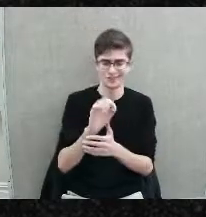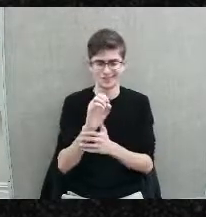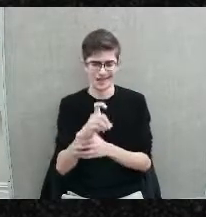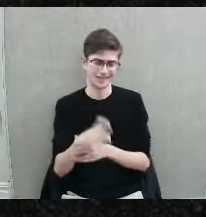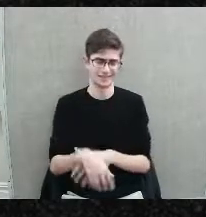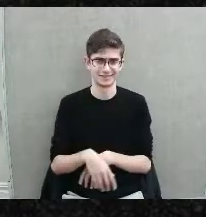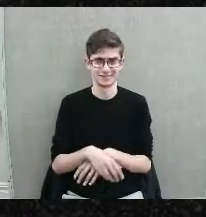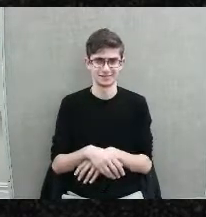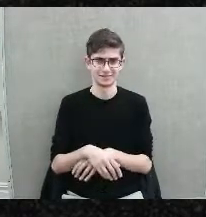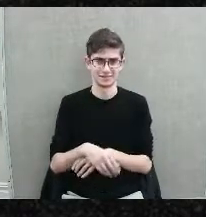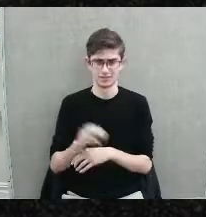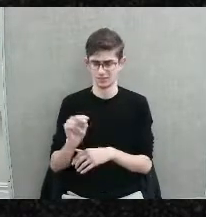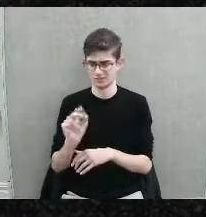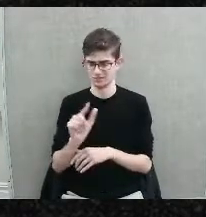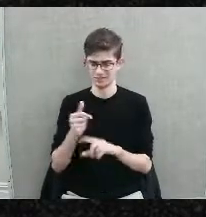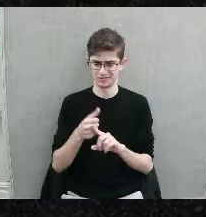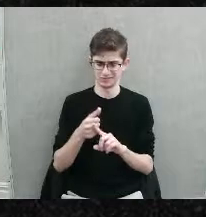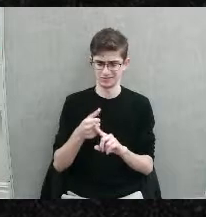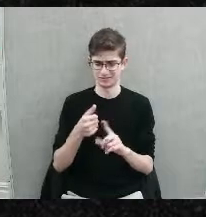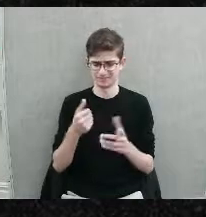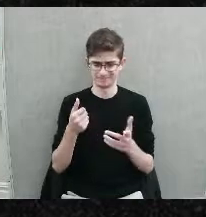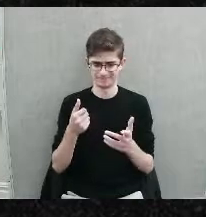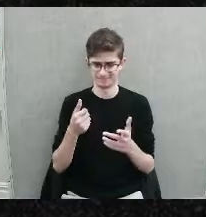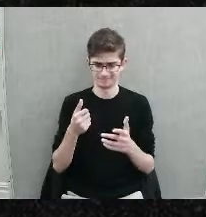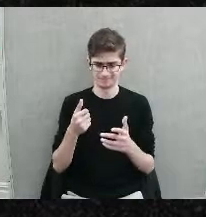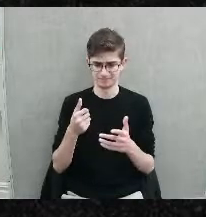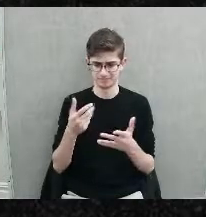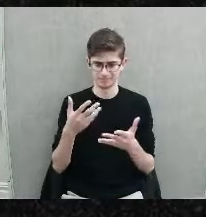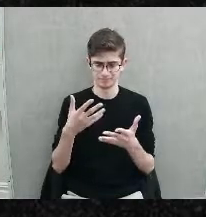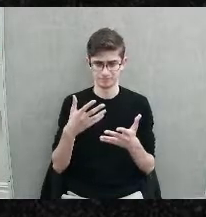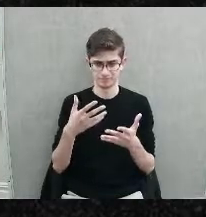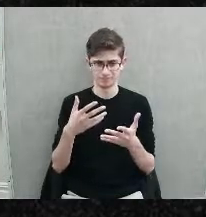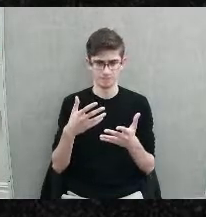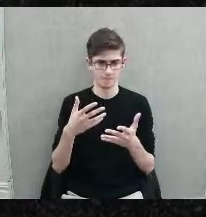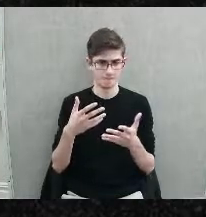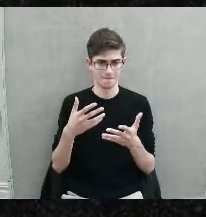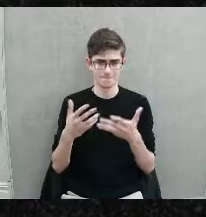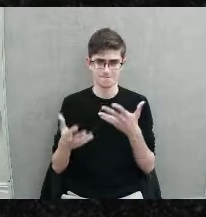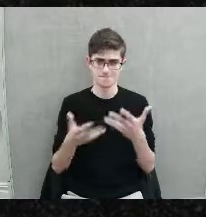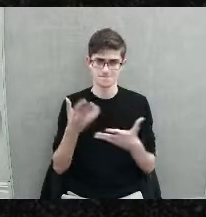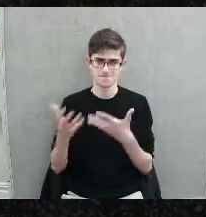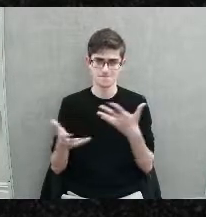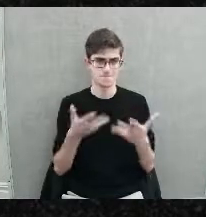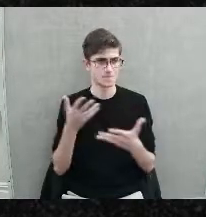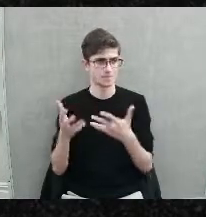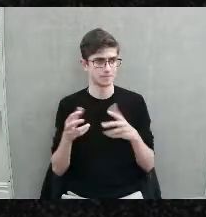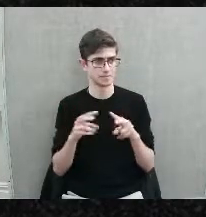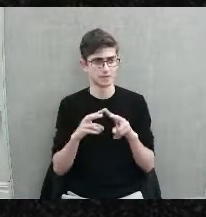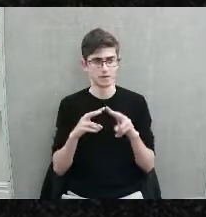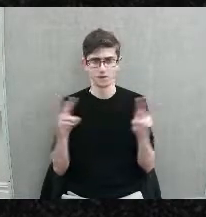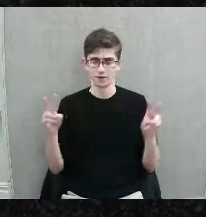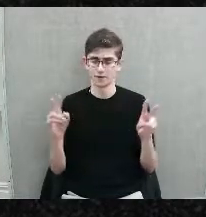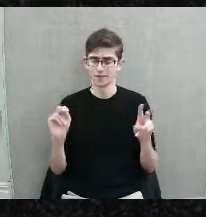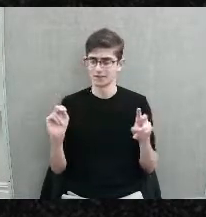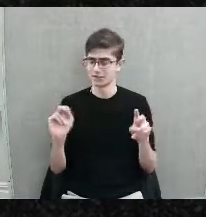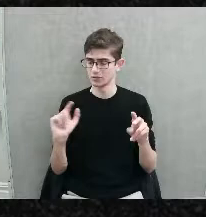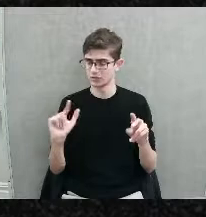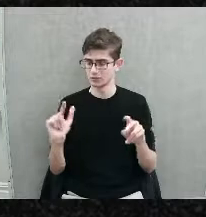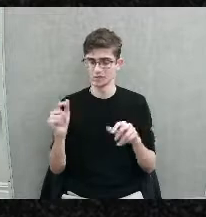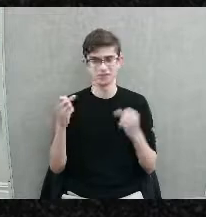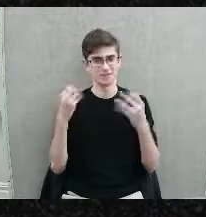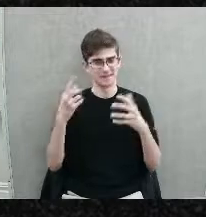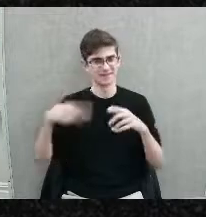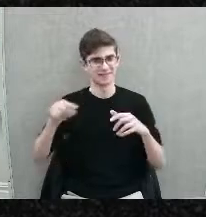not the same as the welfare state experience. They are very neoliberal in their